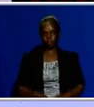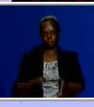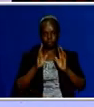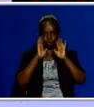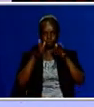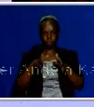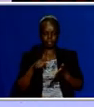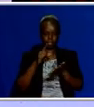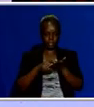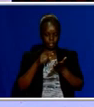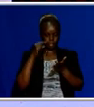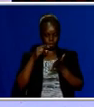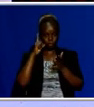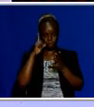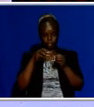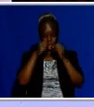Hello, grade one learners.